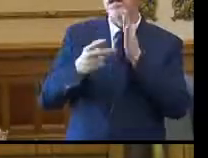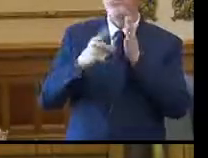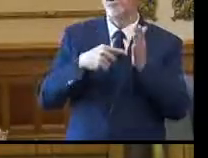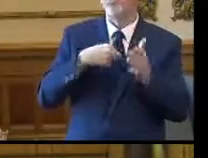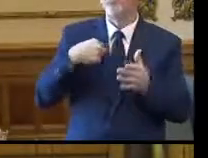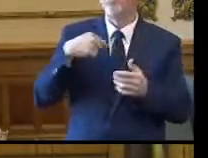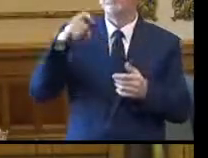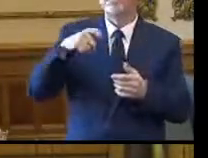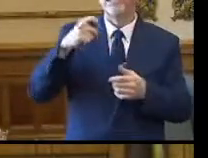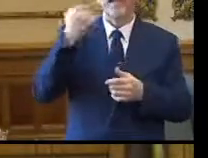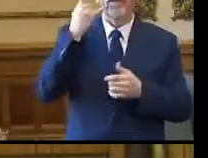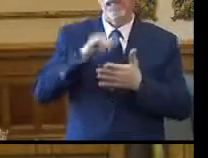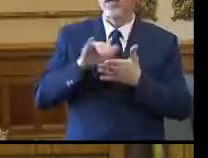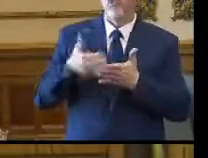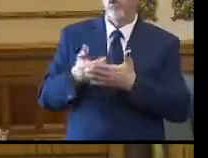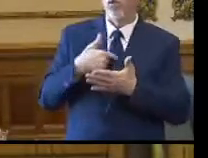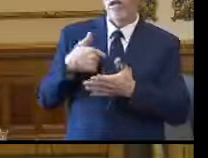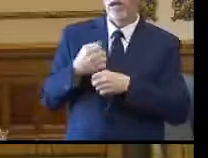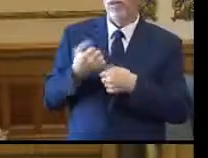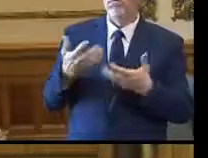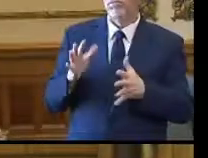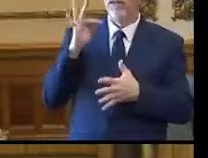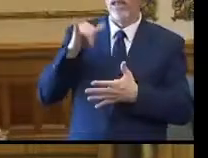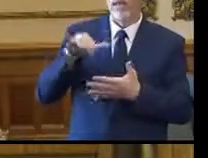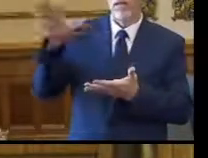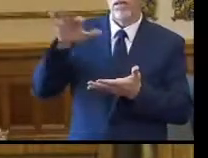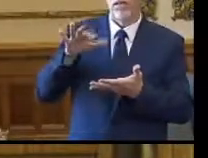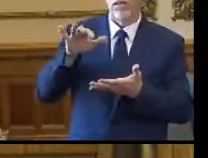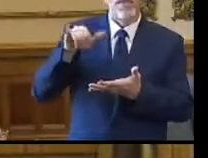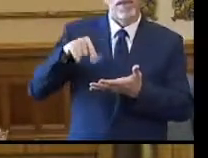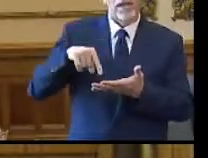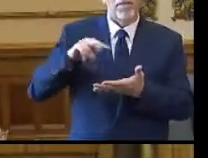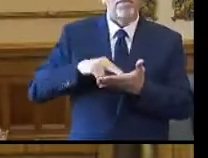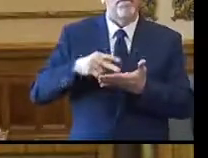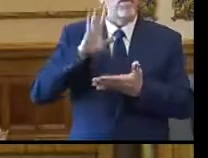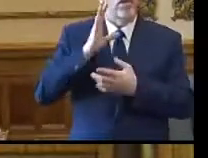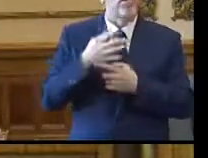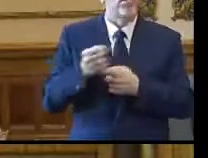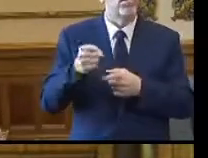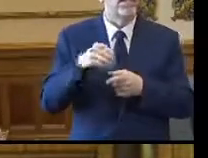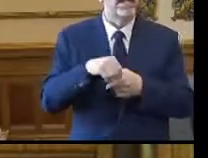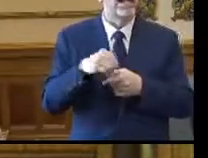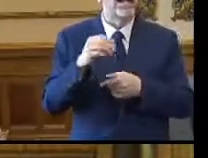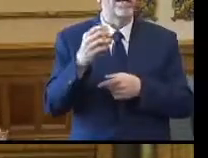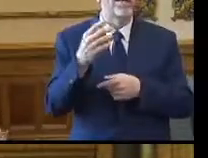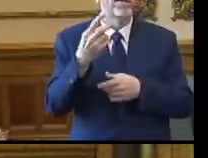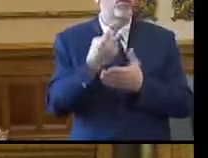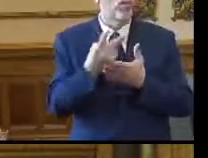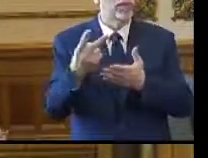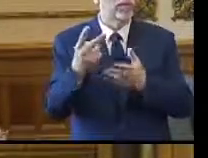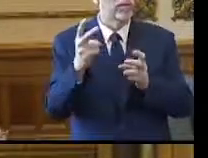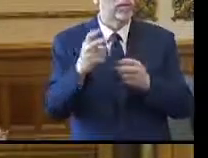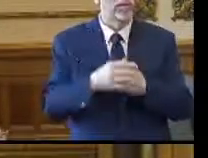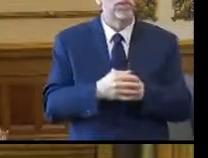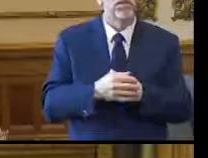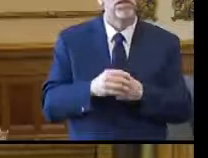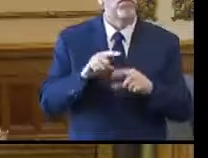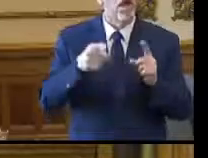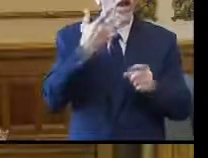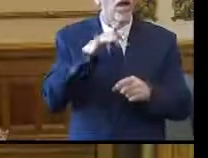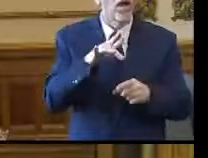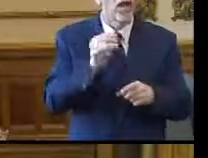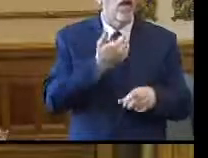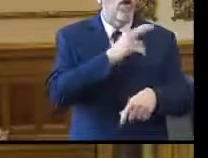for what we would need if that's all that the state of Indiana got, we would run out within a period of just about 2 weeks. Fortunately,